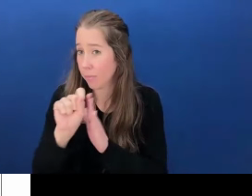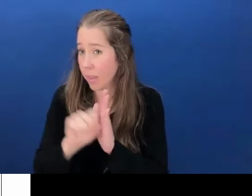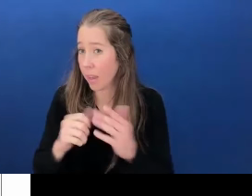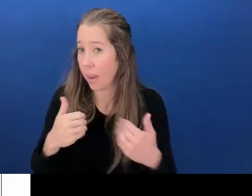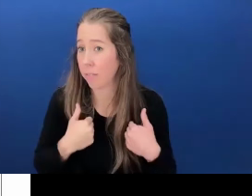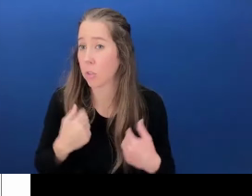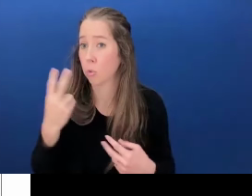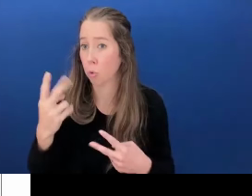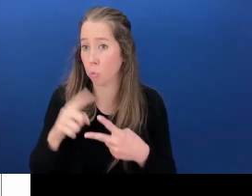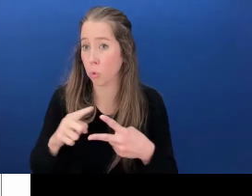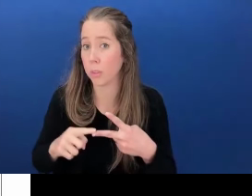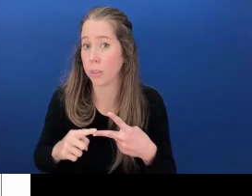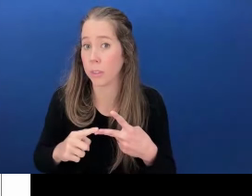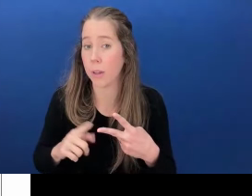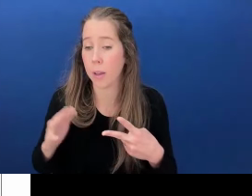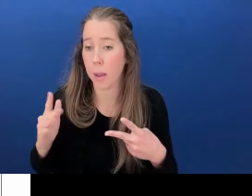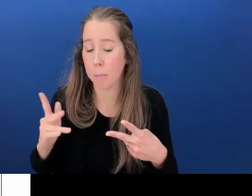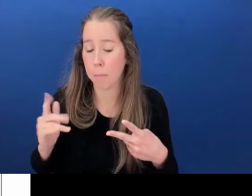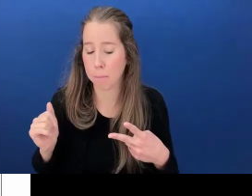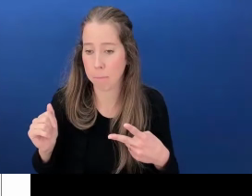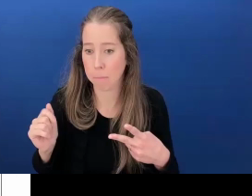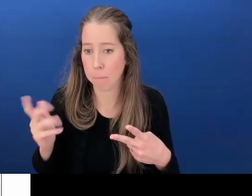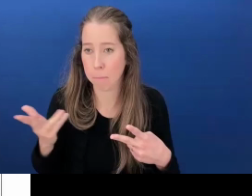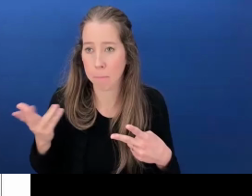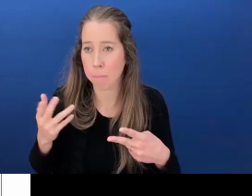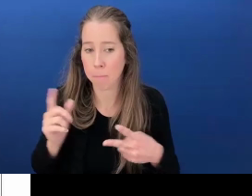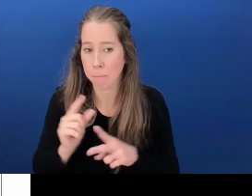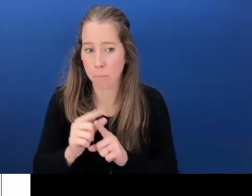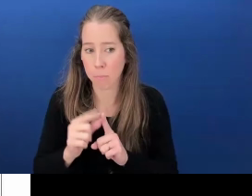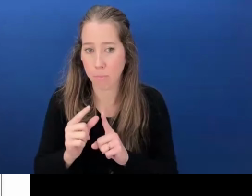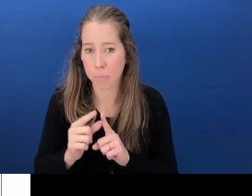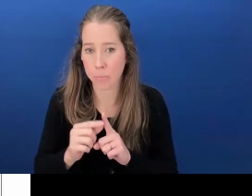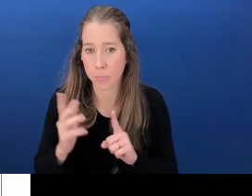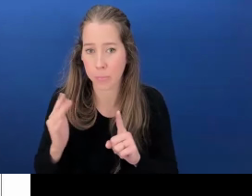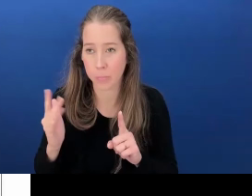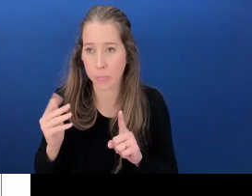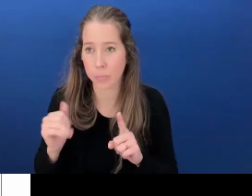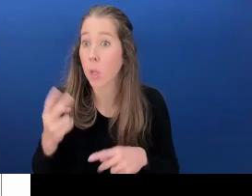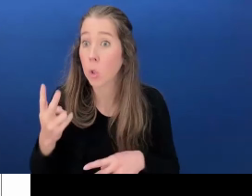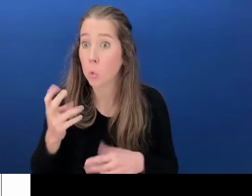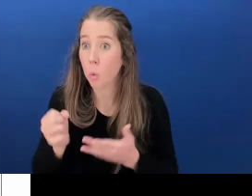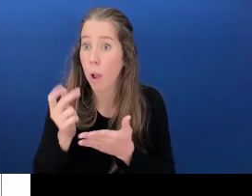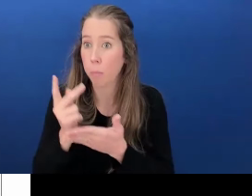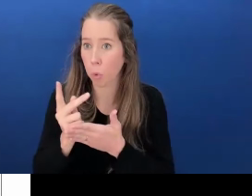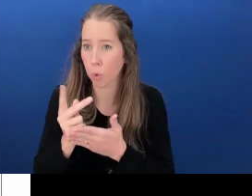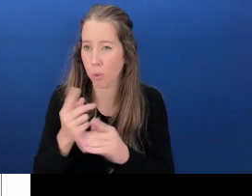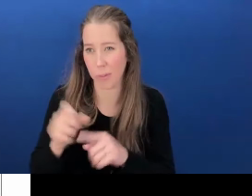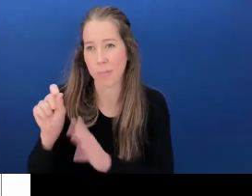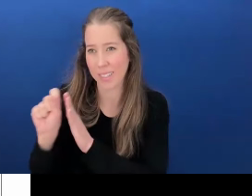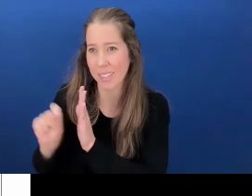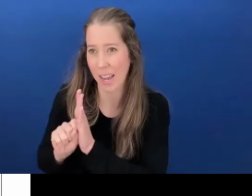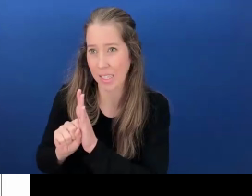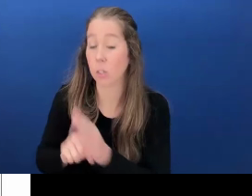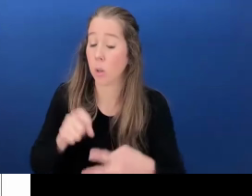two that are, what's the word? Two approved by the state. One